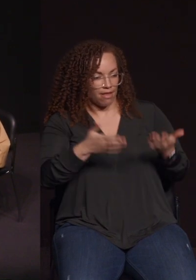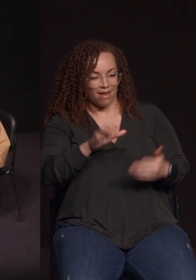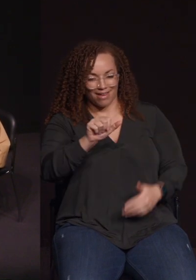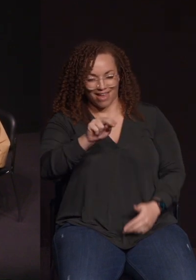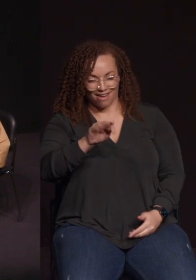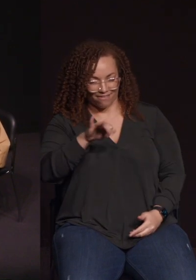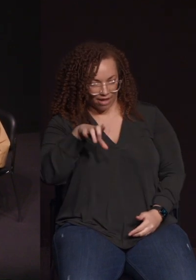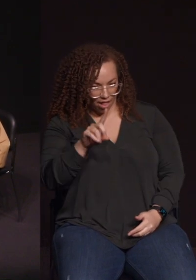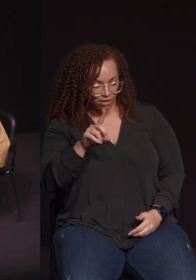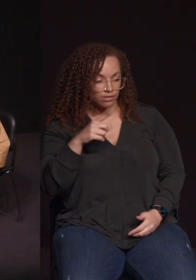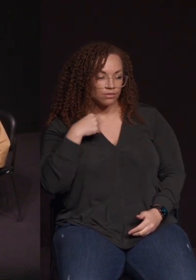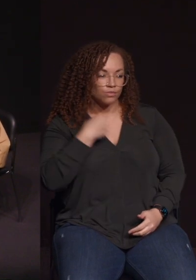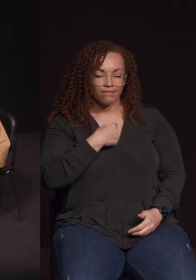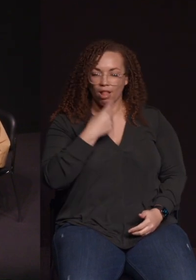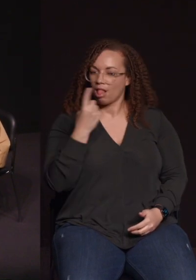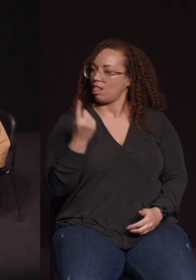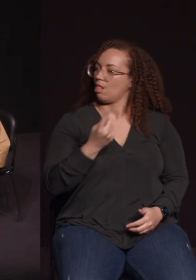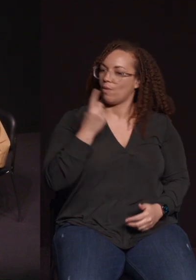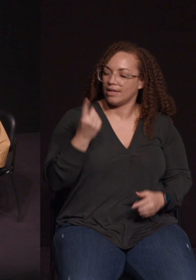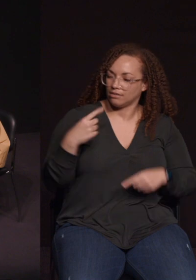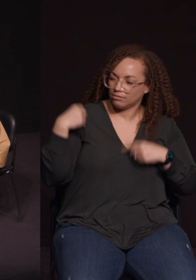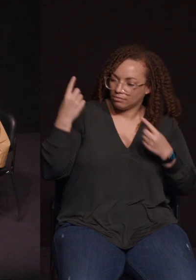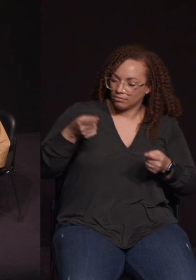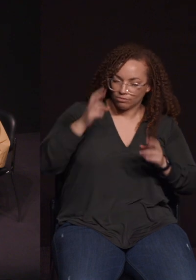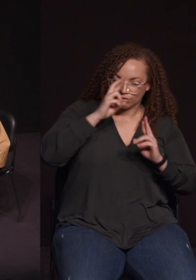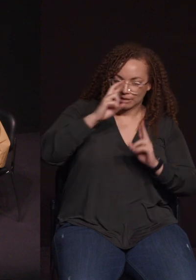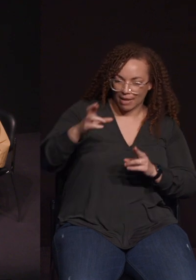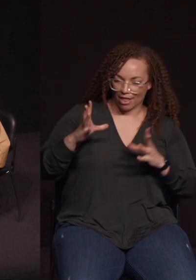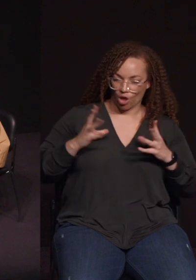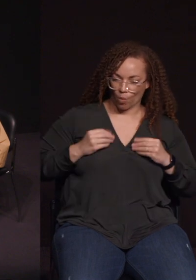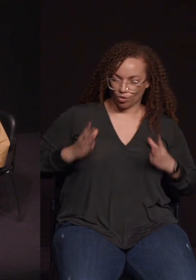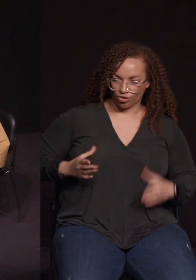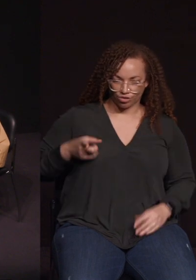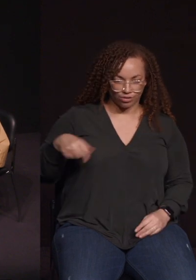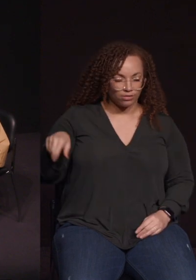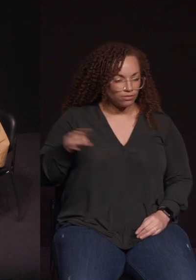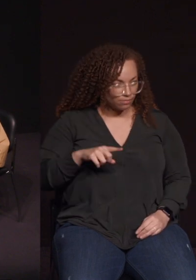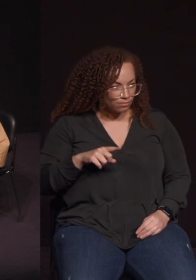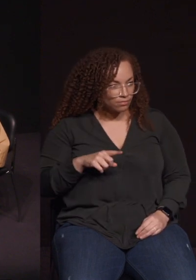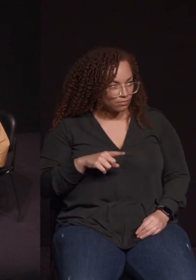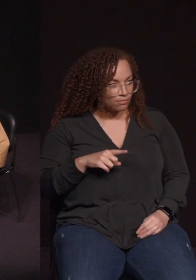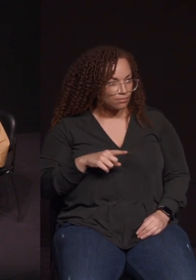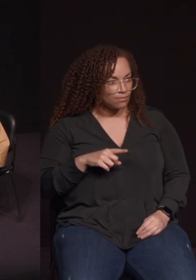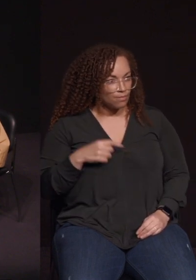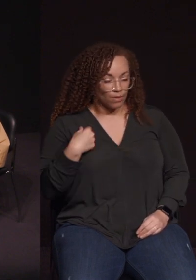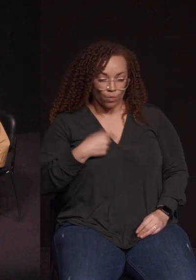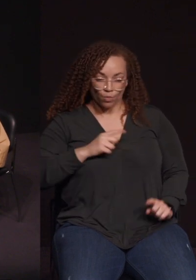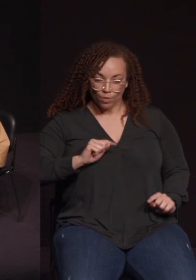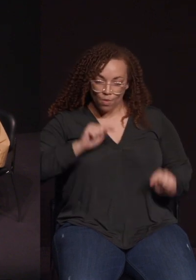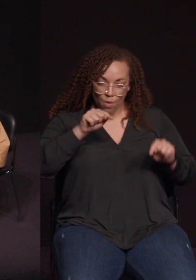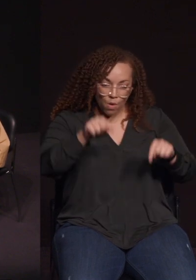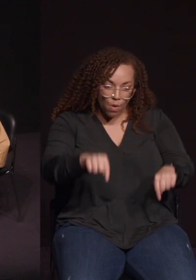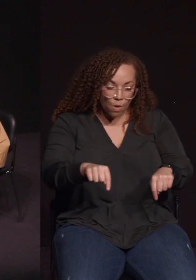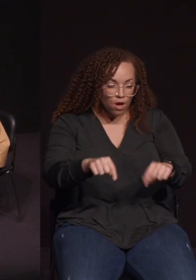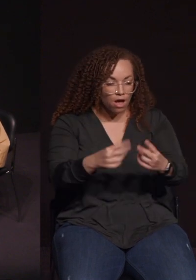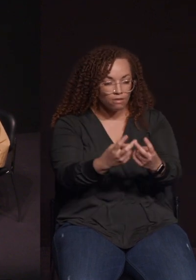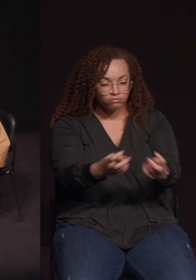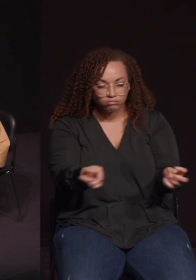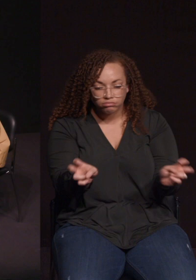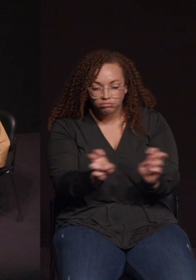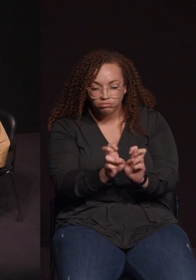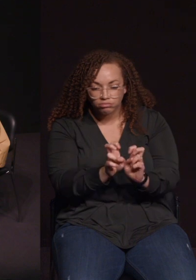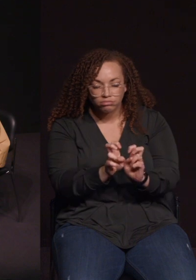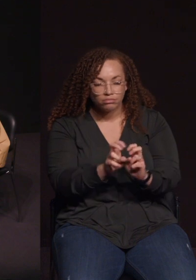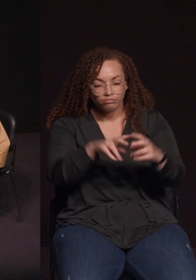we've always been respectful of the owners. And we go and we sit down with them and we tell them